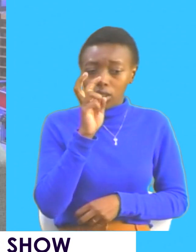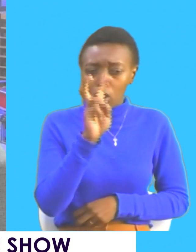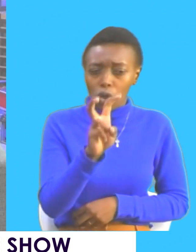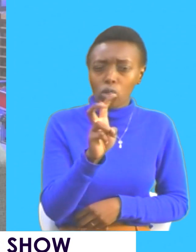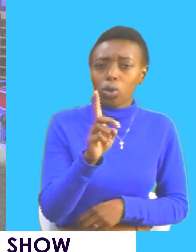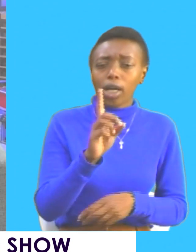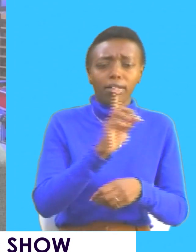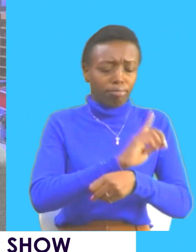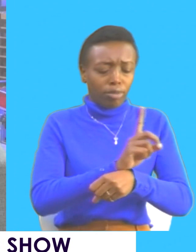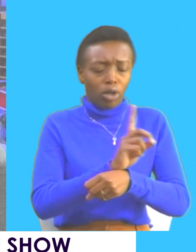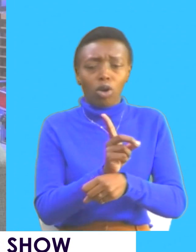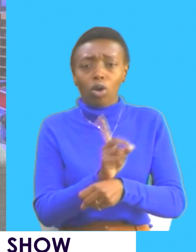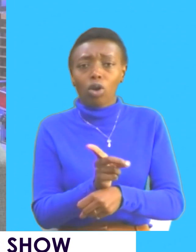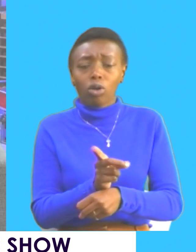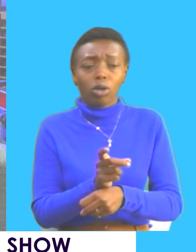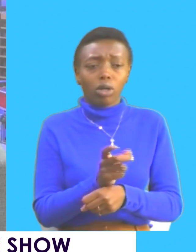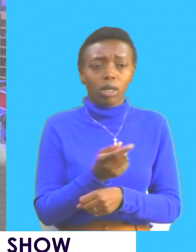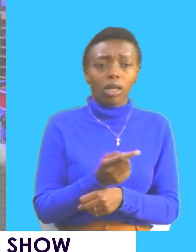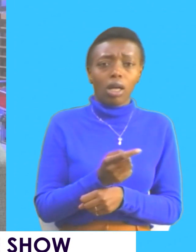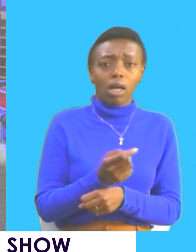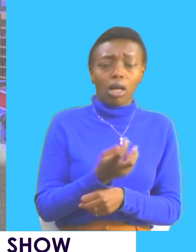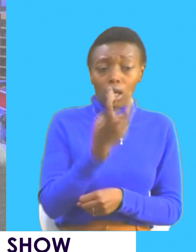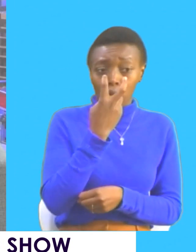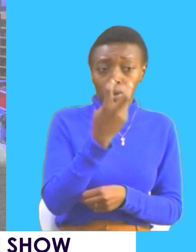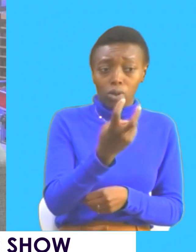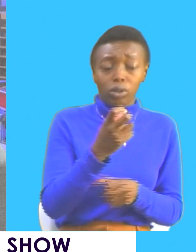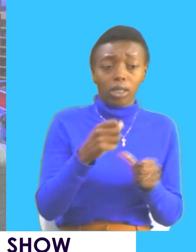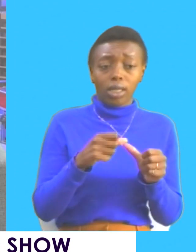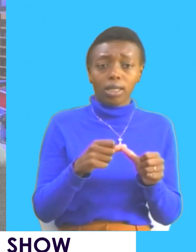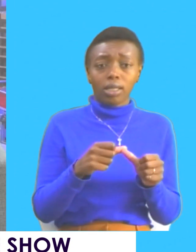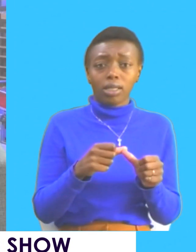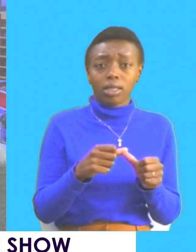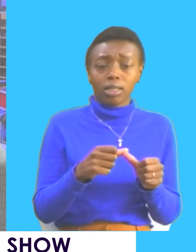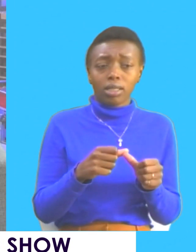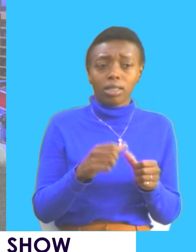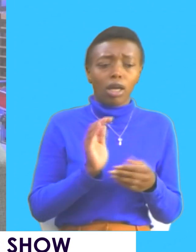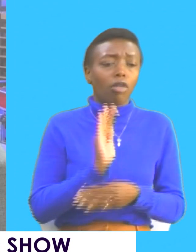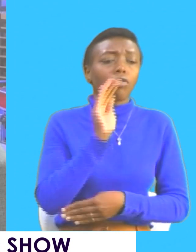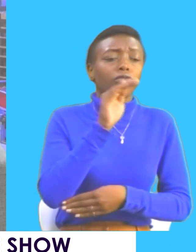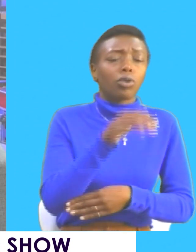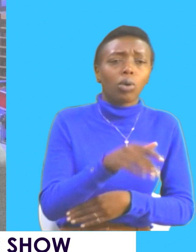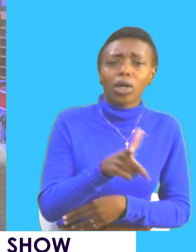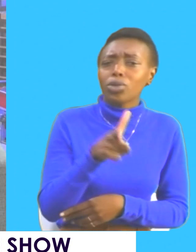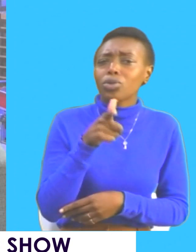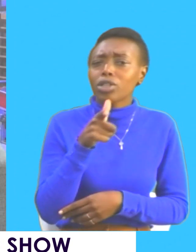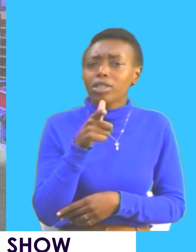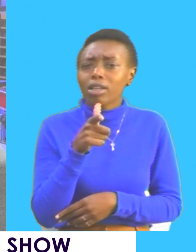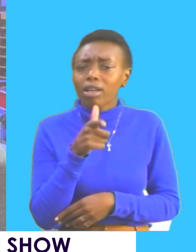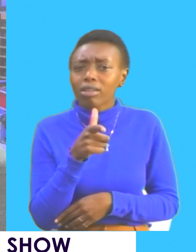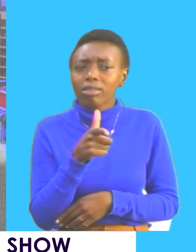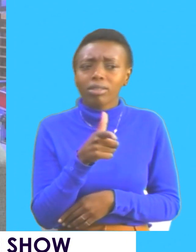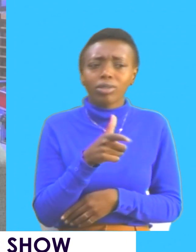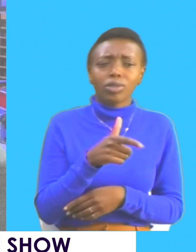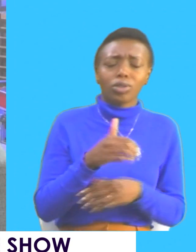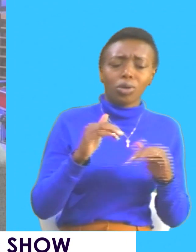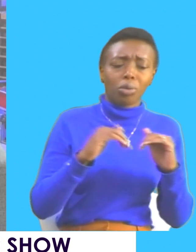watch, looking forward to lunchtime or break time. They are so bored with